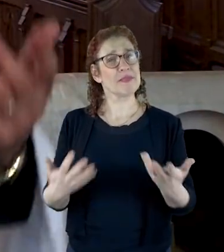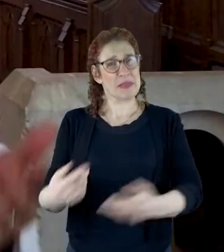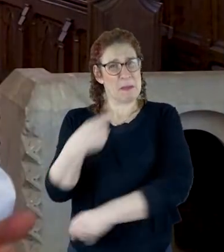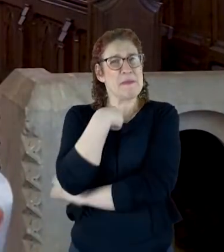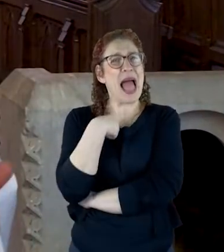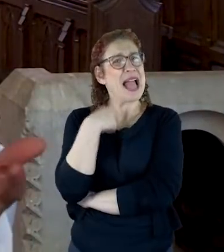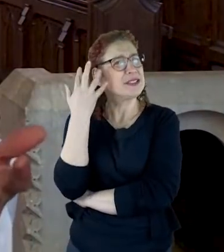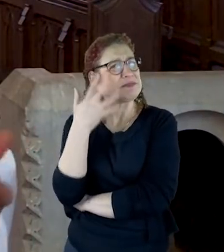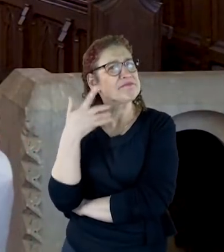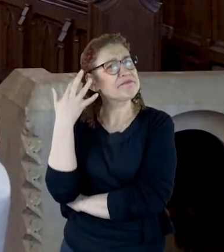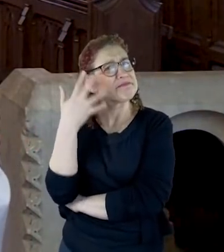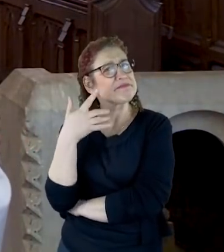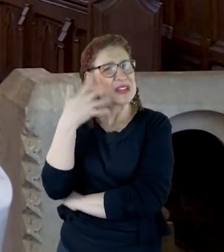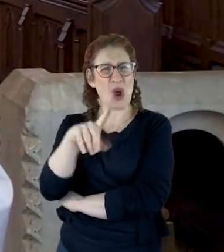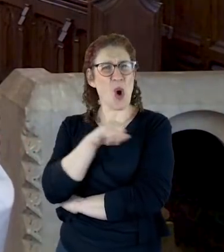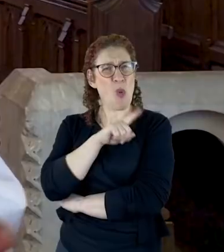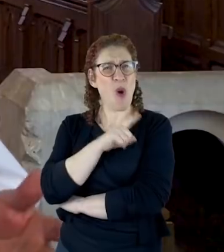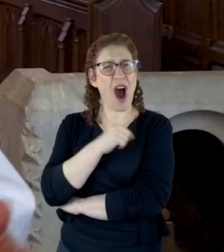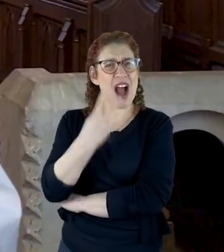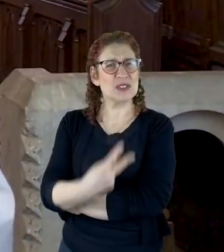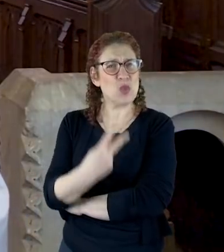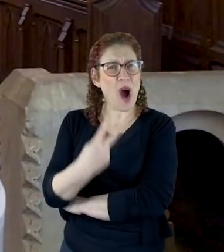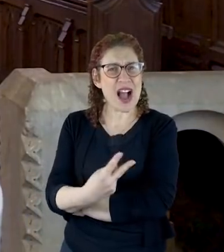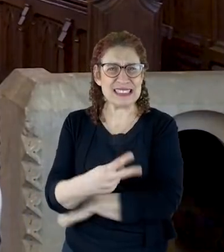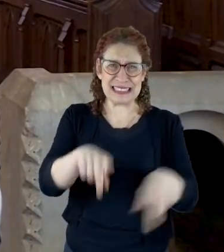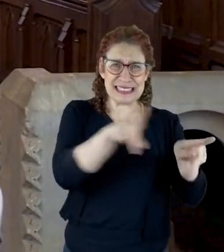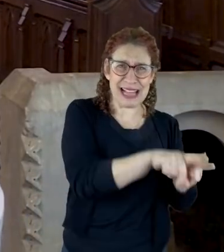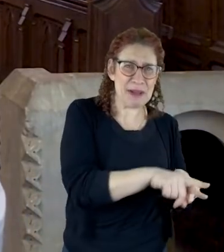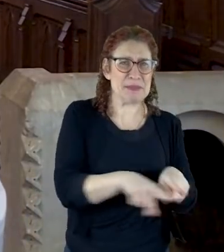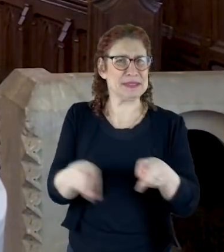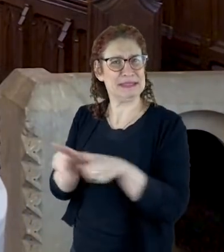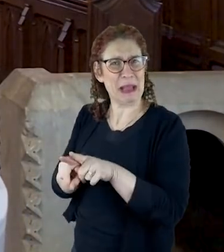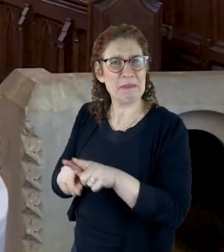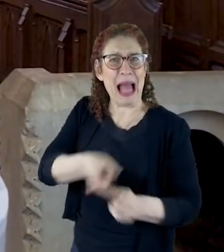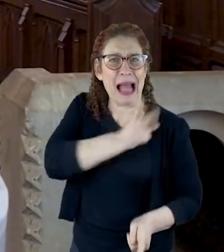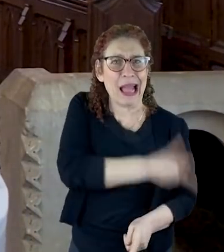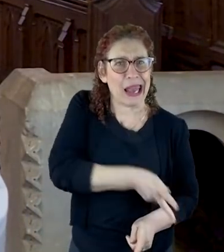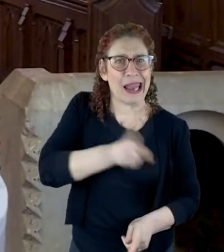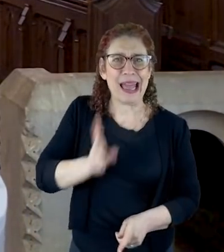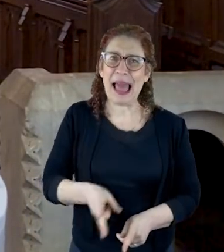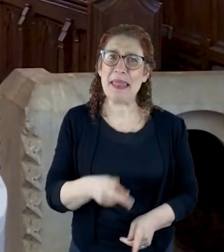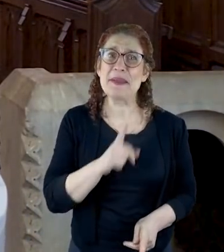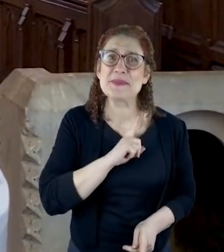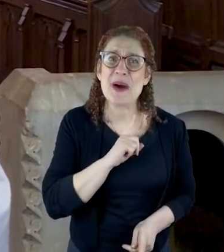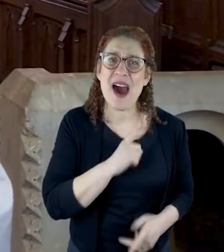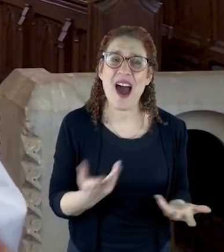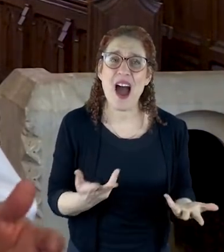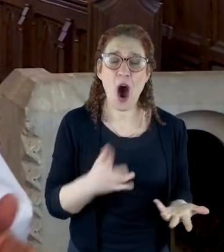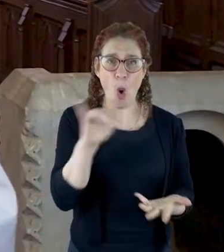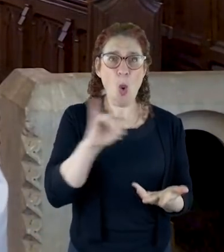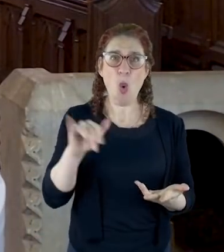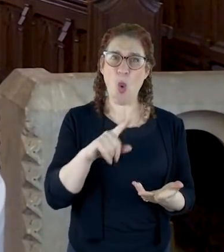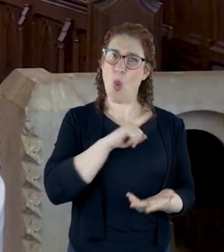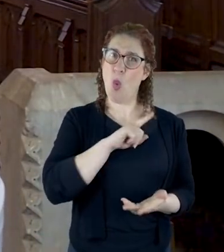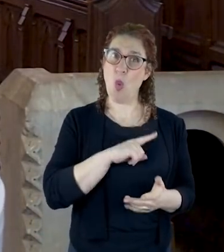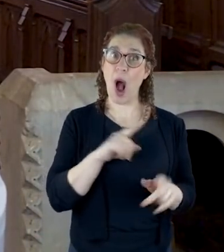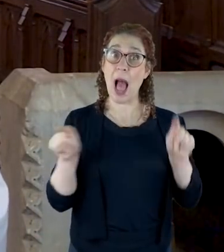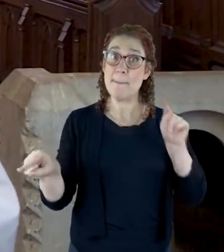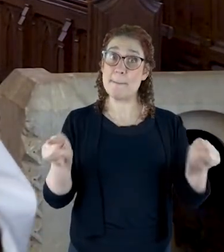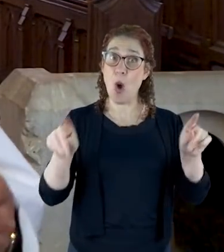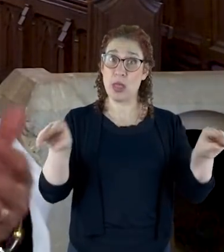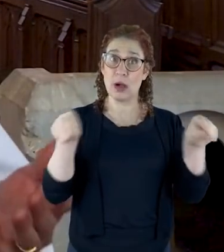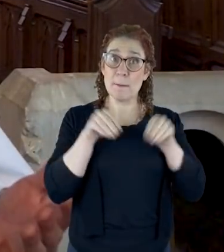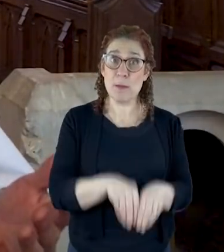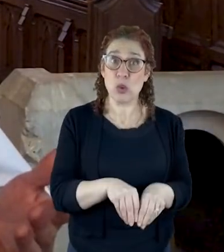And a question I've always pondered is, why did Jesus perform the same miracle twice? And why did the gospel writer